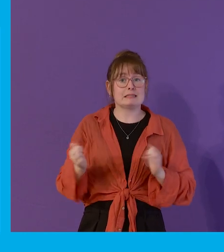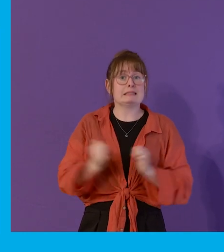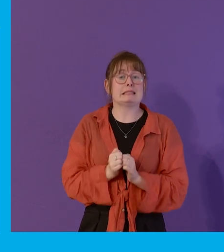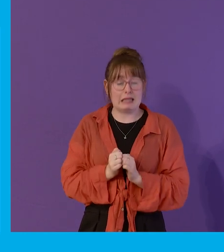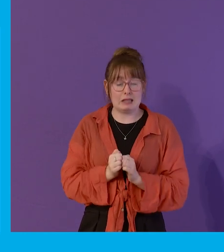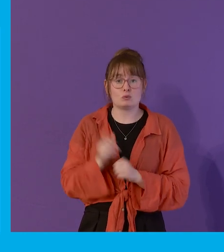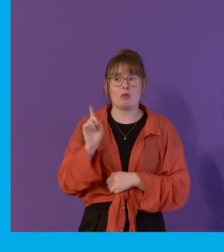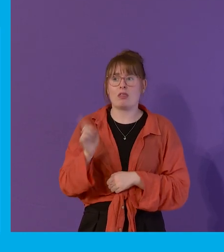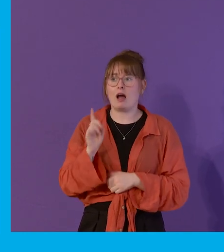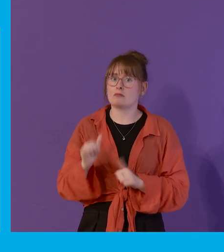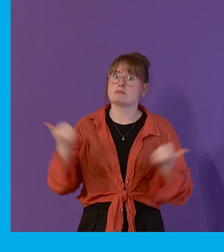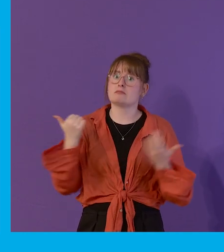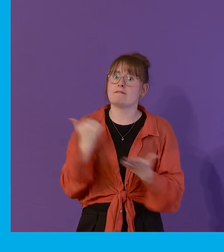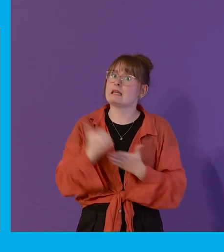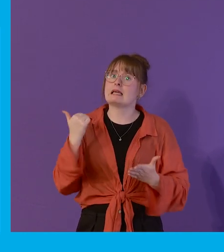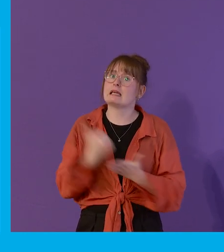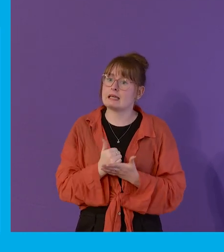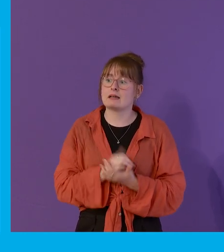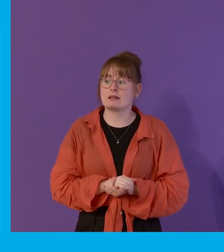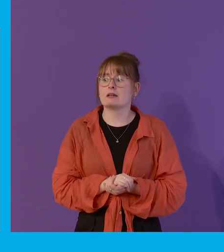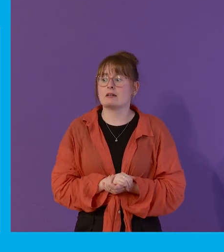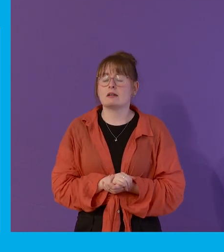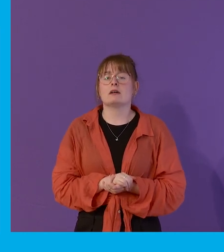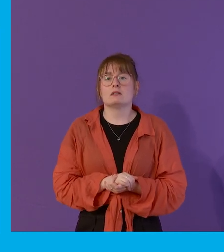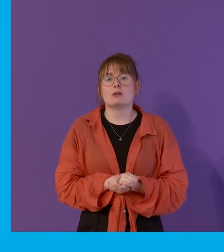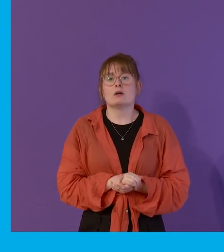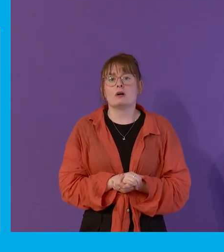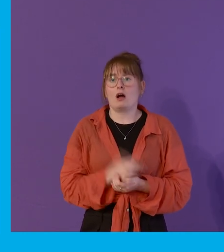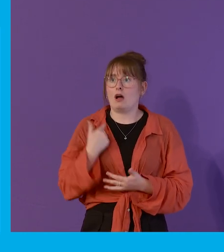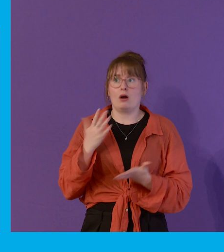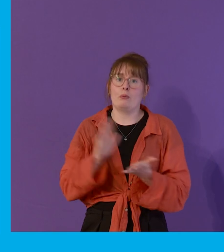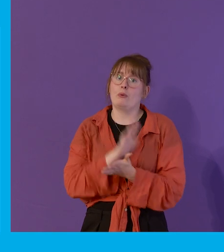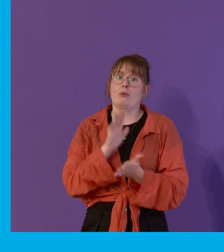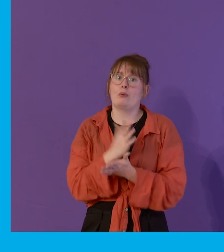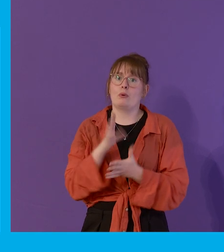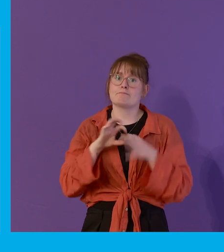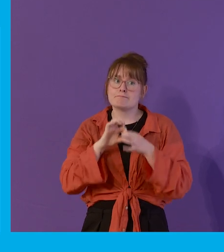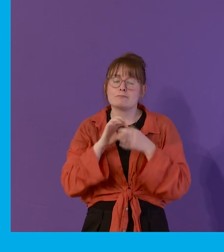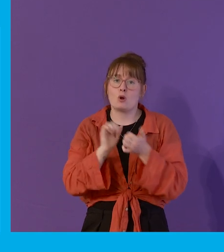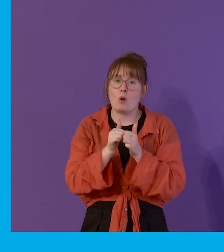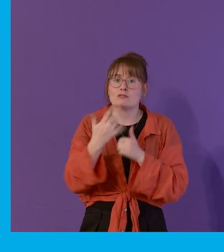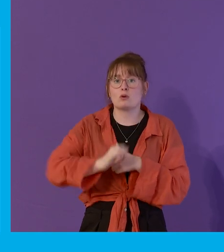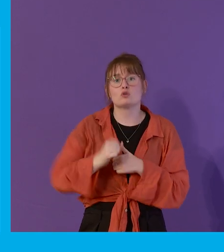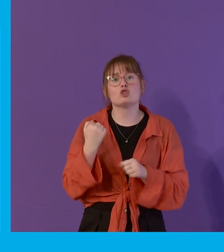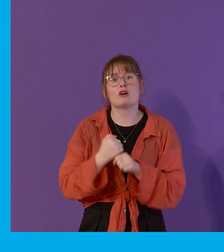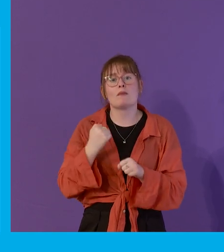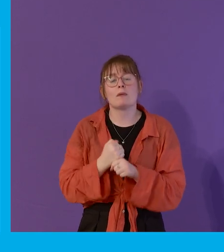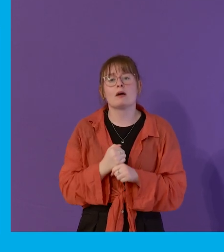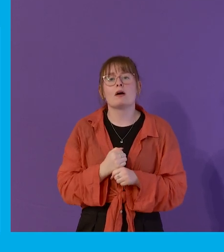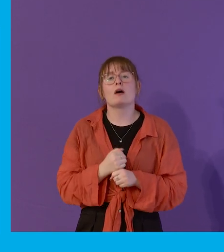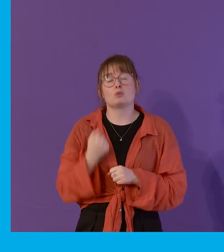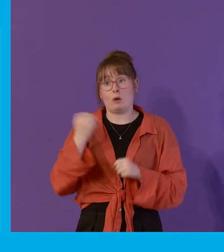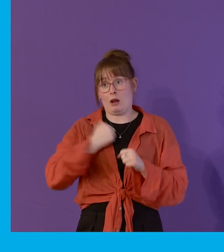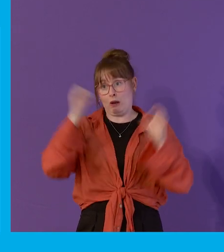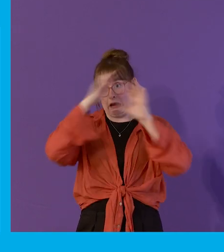so that was great. I think really enjoyed working with colleagues from Scottish Government. But so the